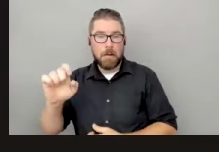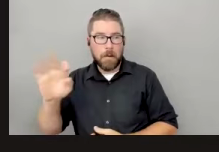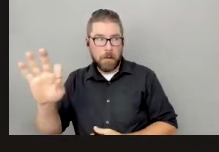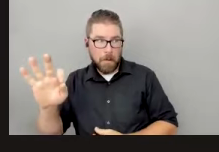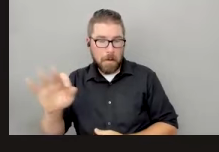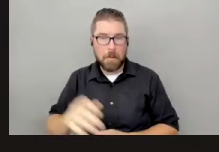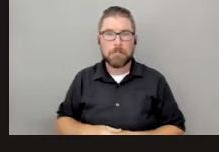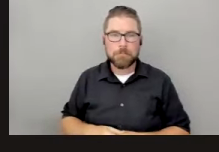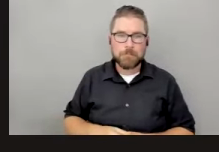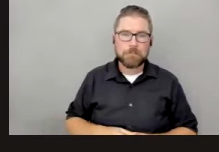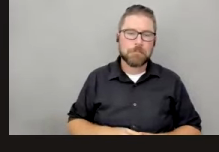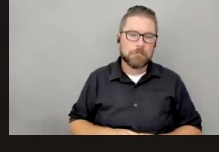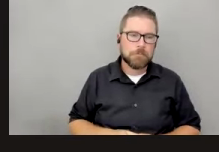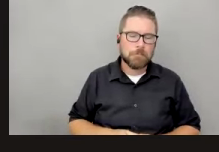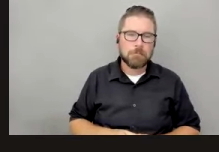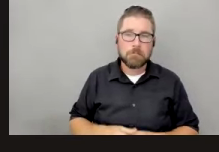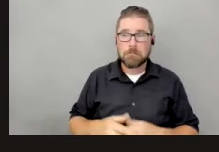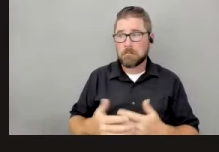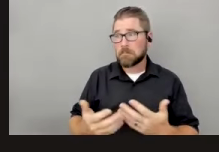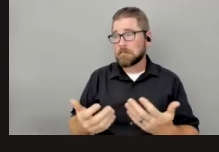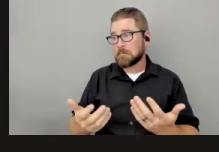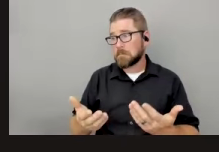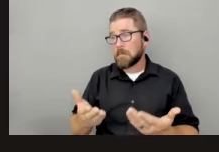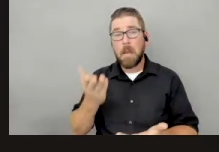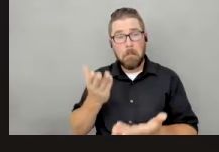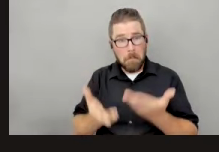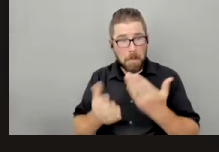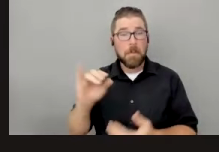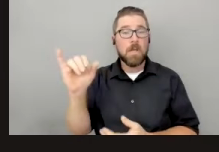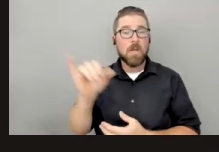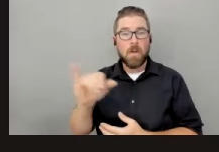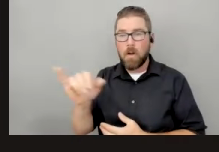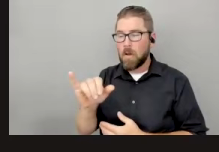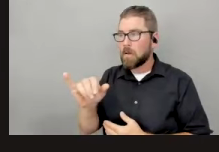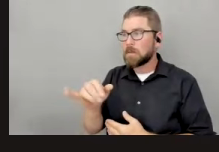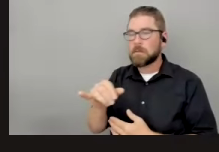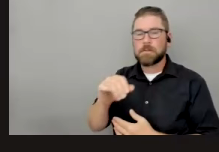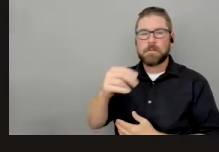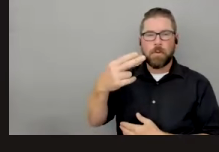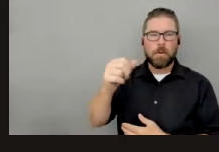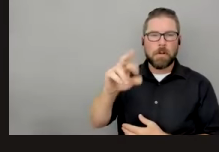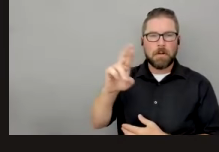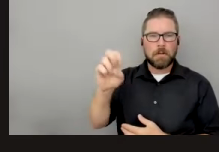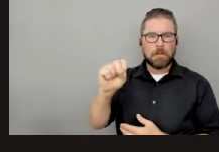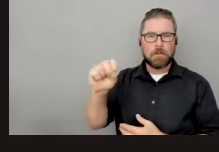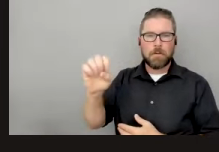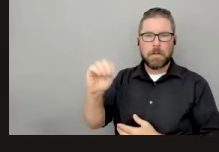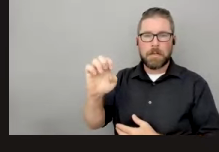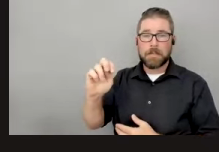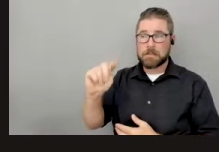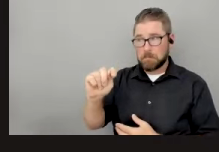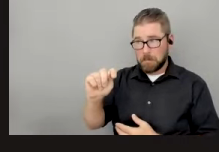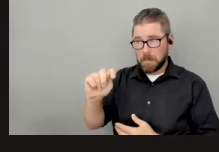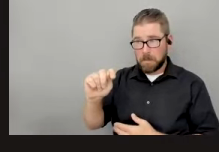And it could very well possibly be a harassment issue. If it could possibly lead into that. It all just